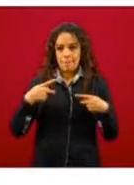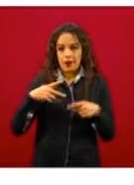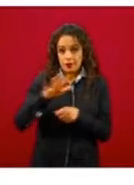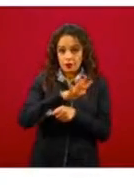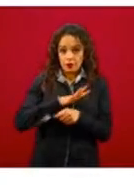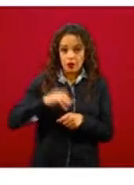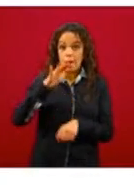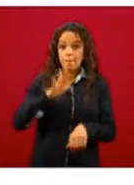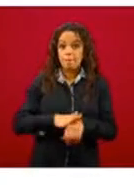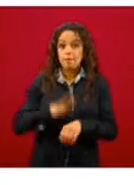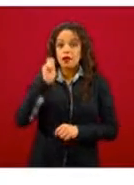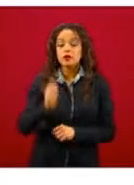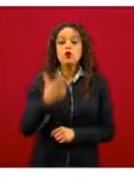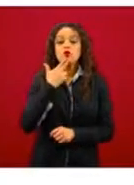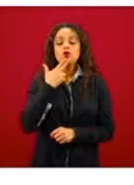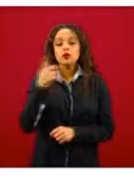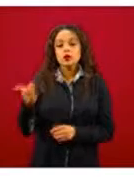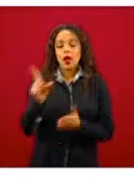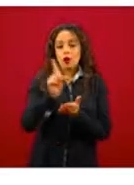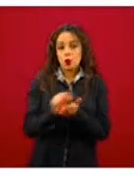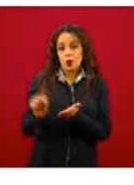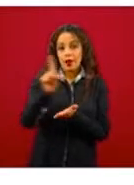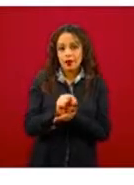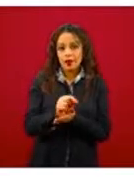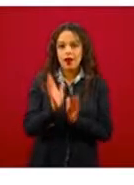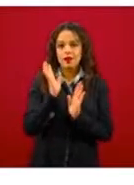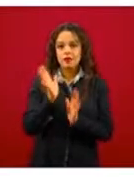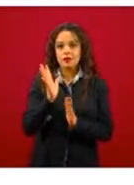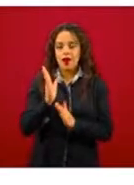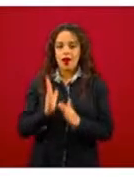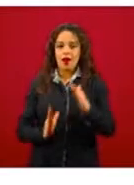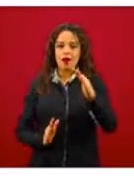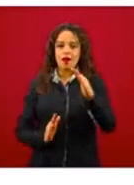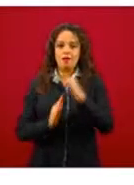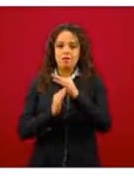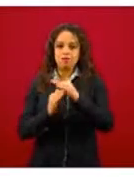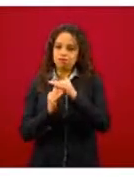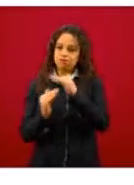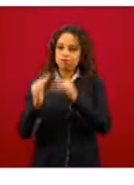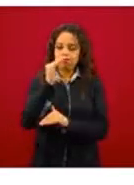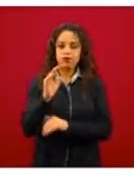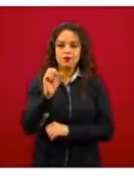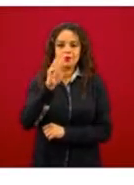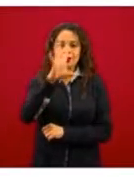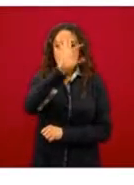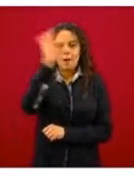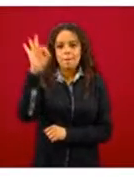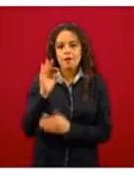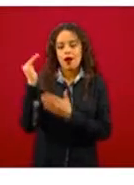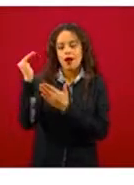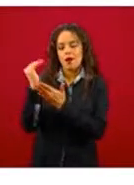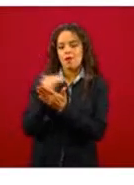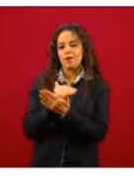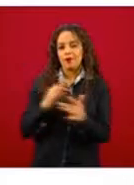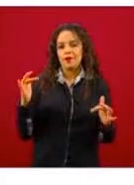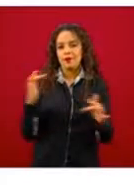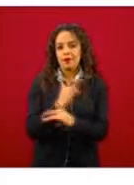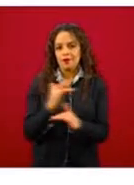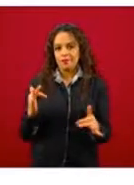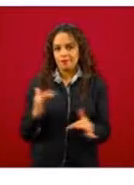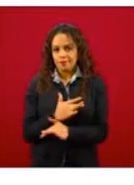on the end on the citizens' end, specifically on the Twitter users, they surpassed